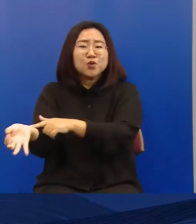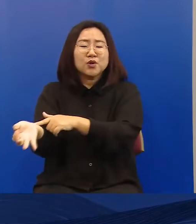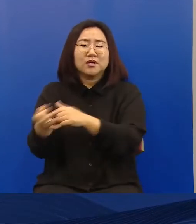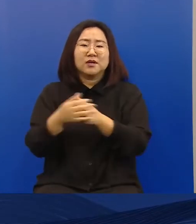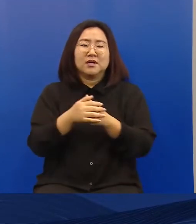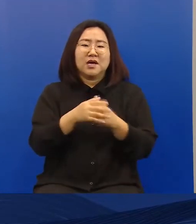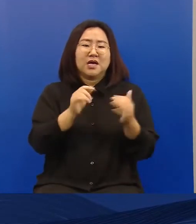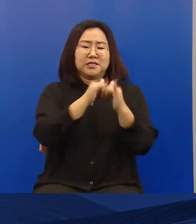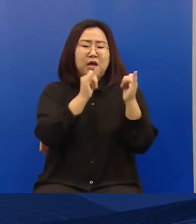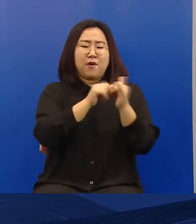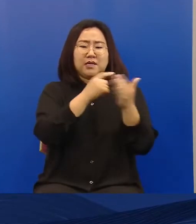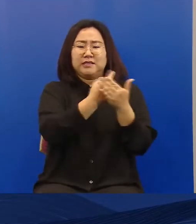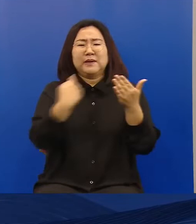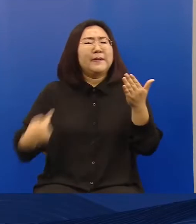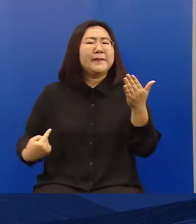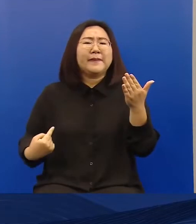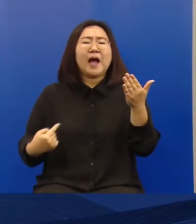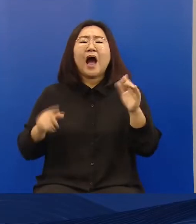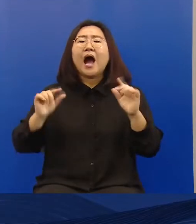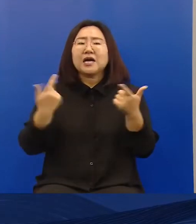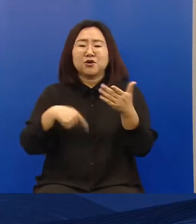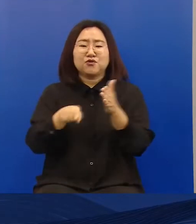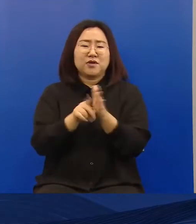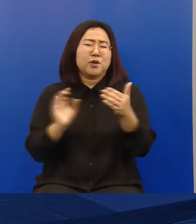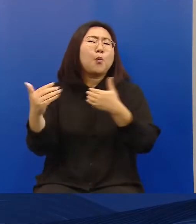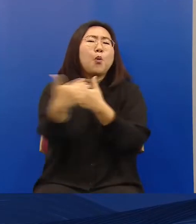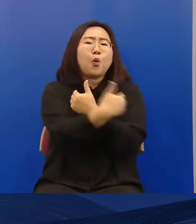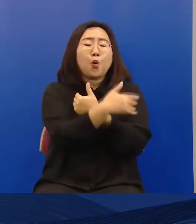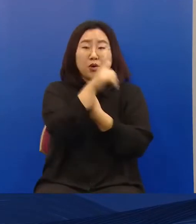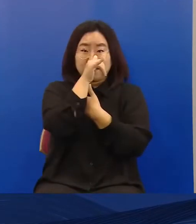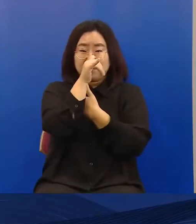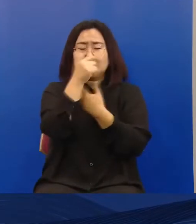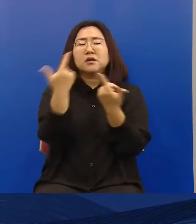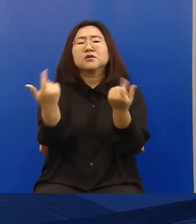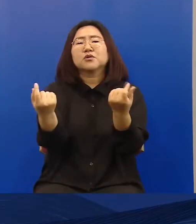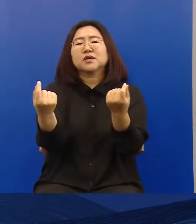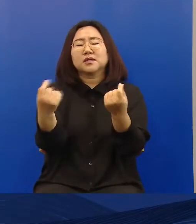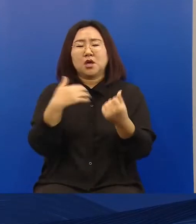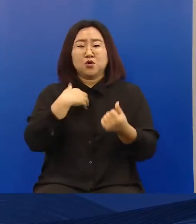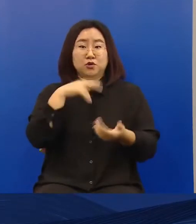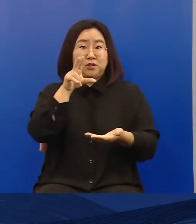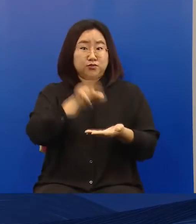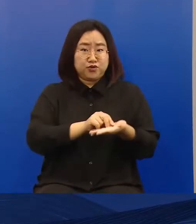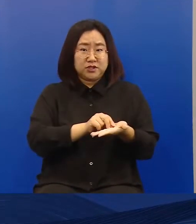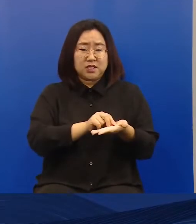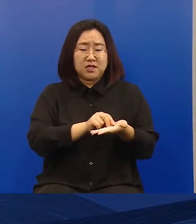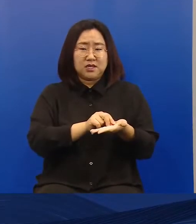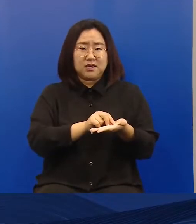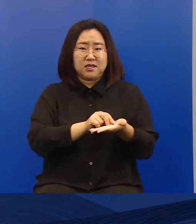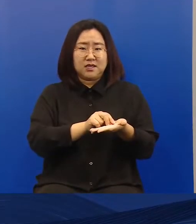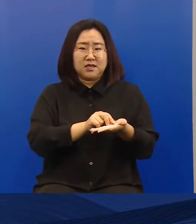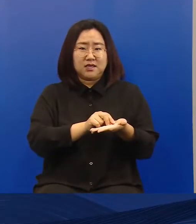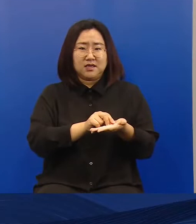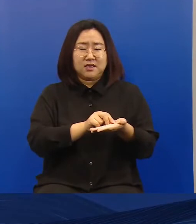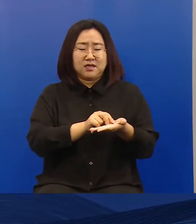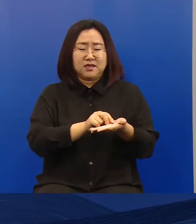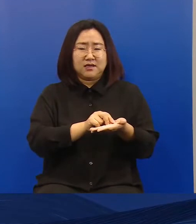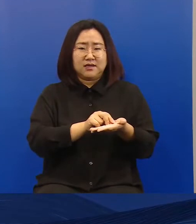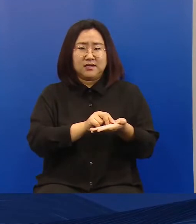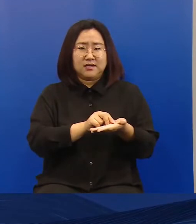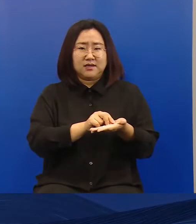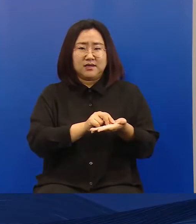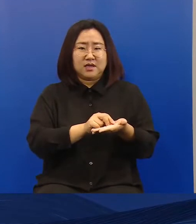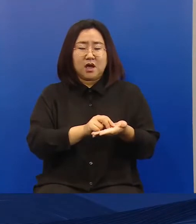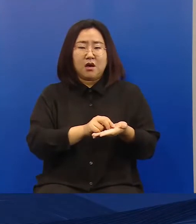And sometimes some children are richer than others, and then other children need some support from